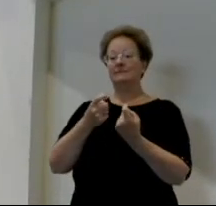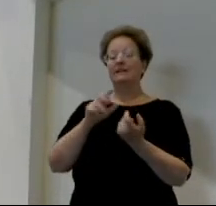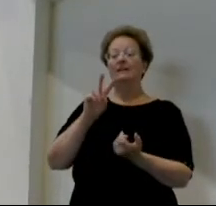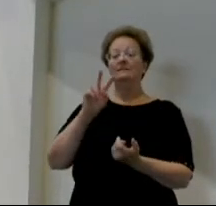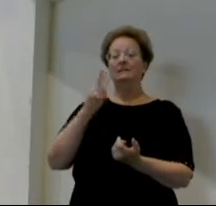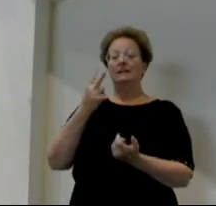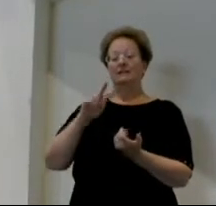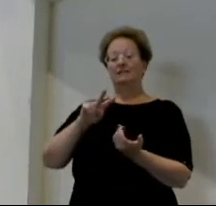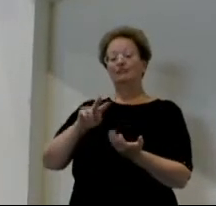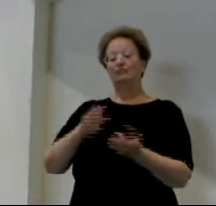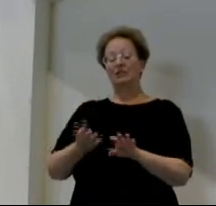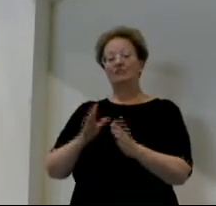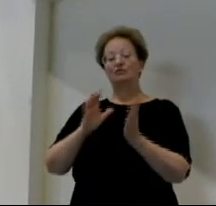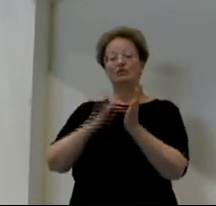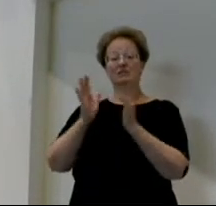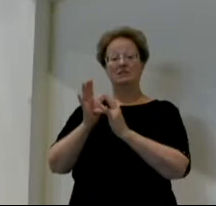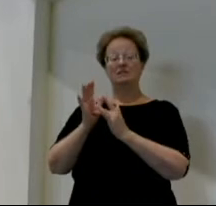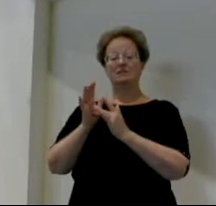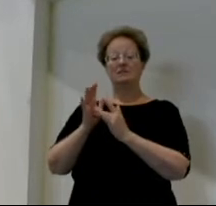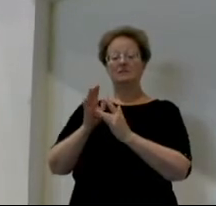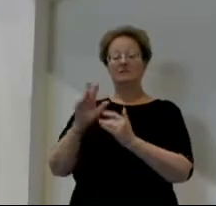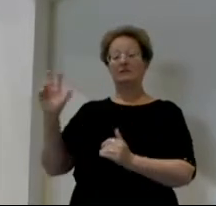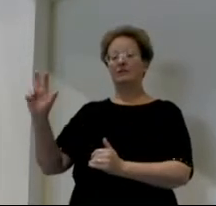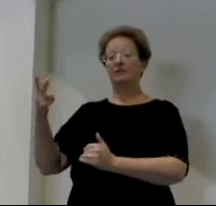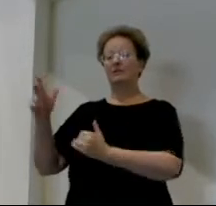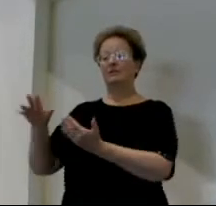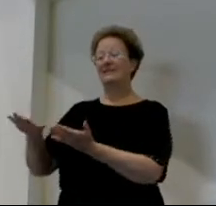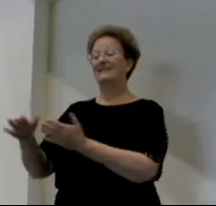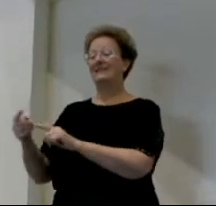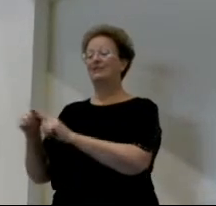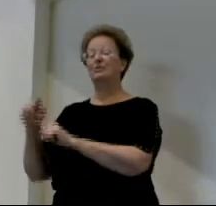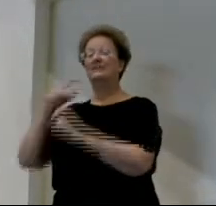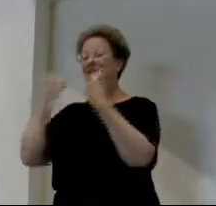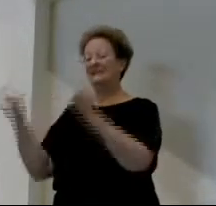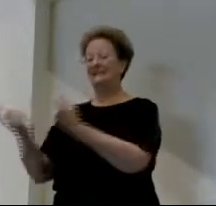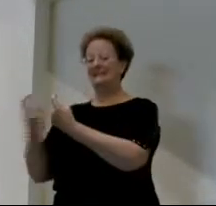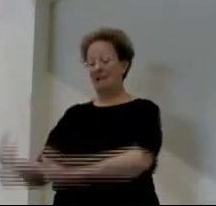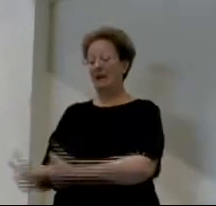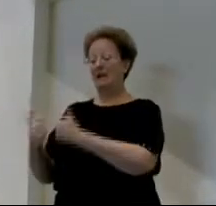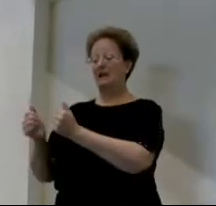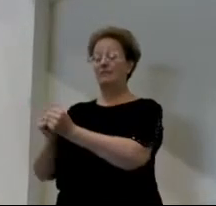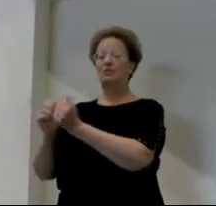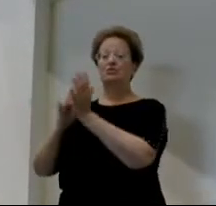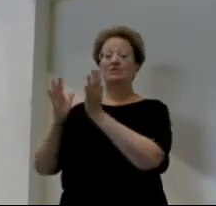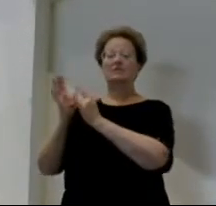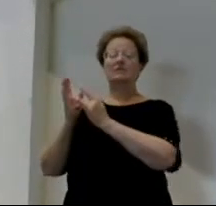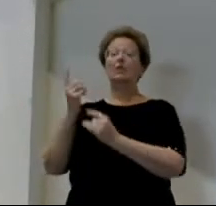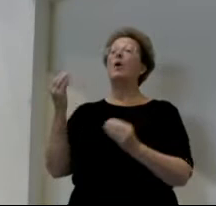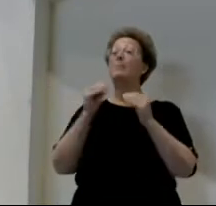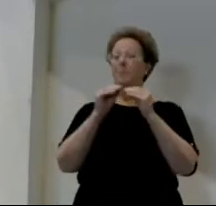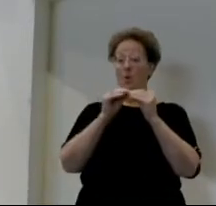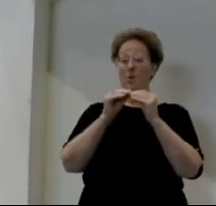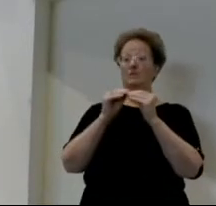forgiveness. Being dead to sin and alive in Jesus. But there's one more to come, one more